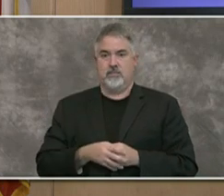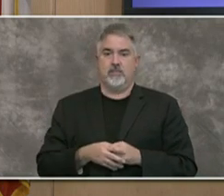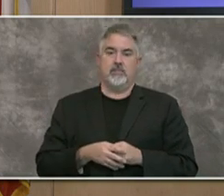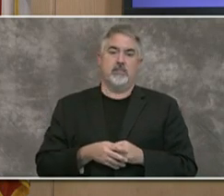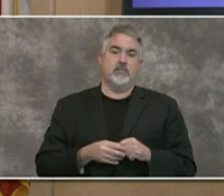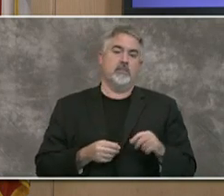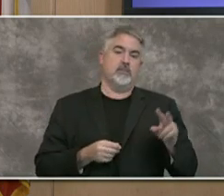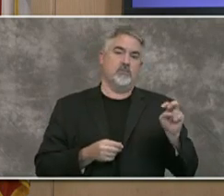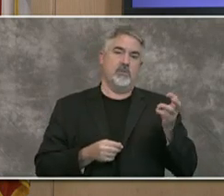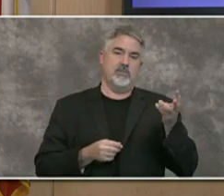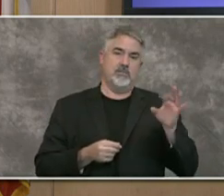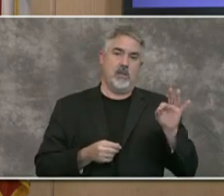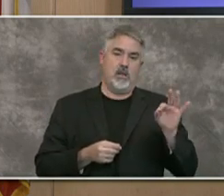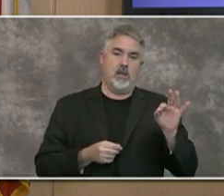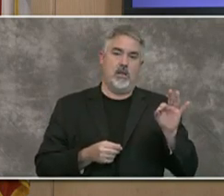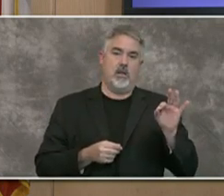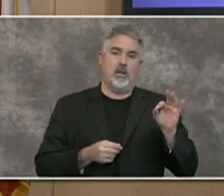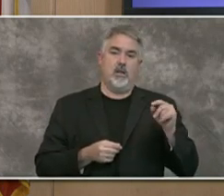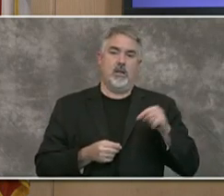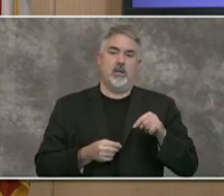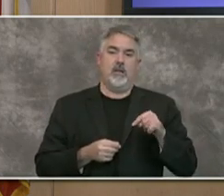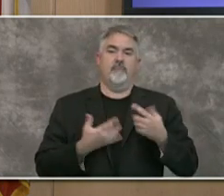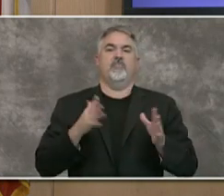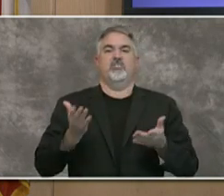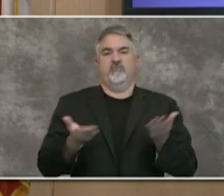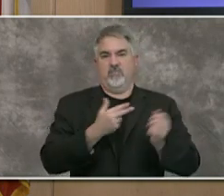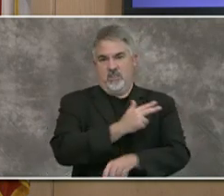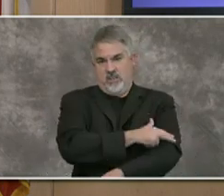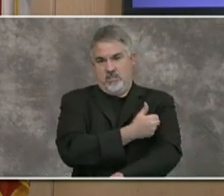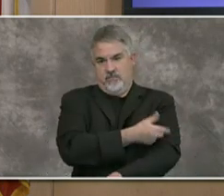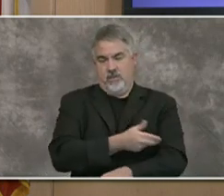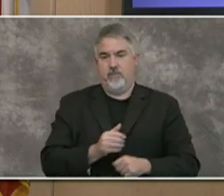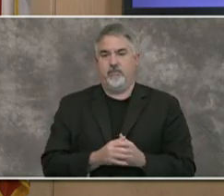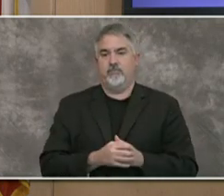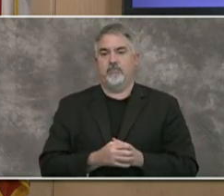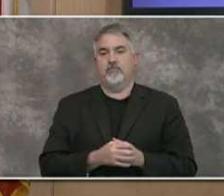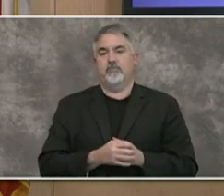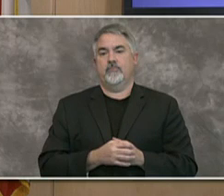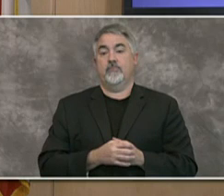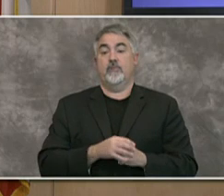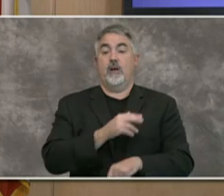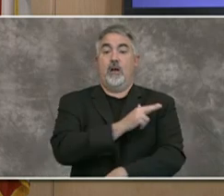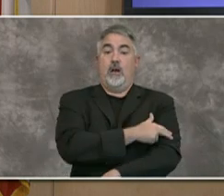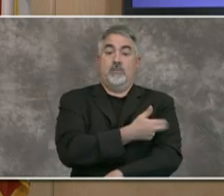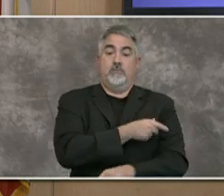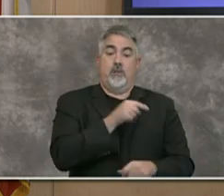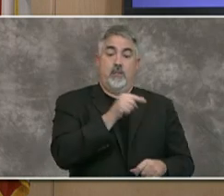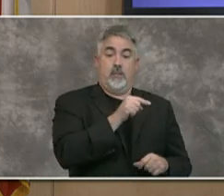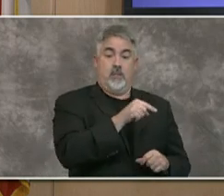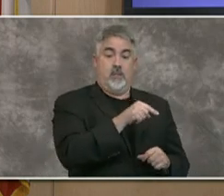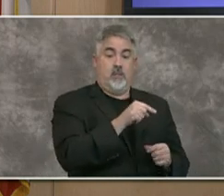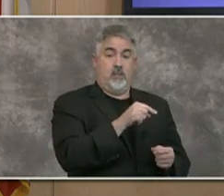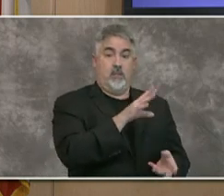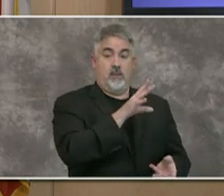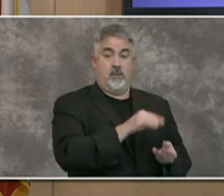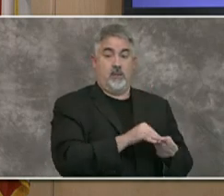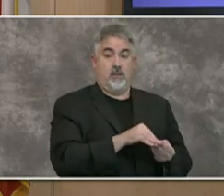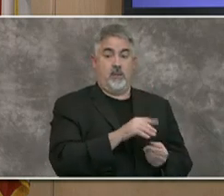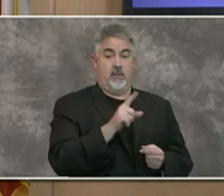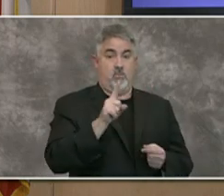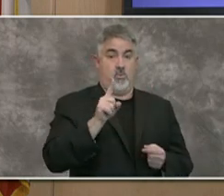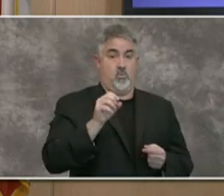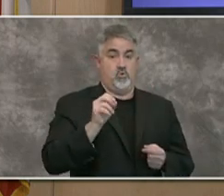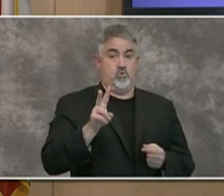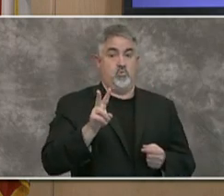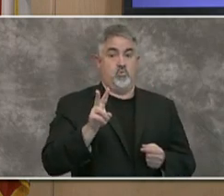269 or 19% have been hospitalized, and this hospitalization number includes 102 or